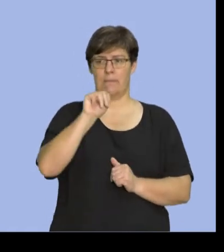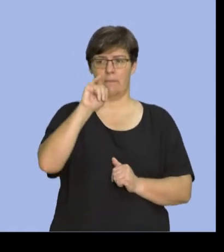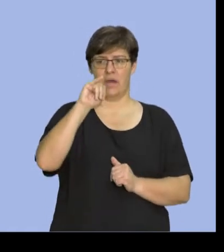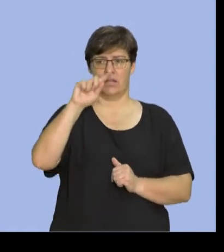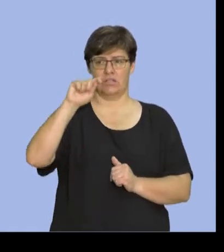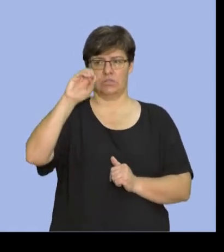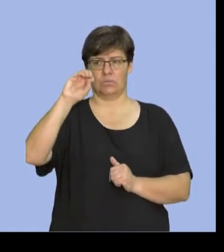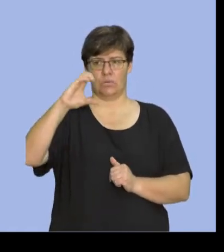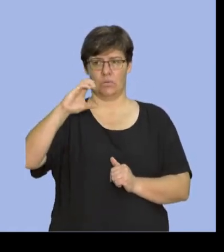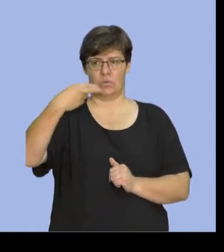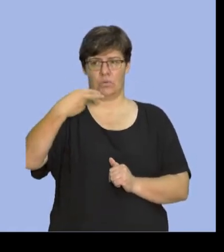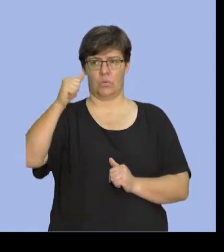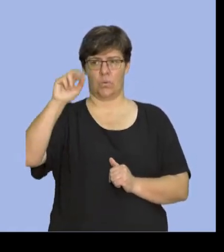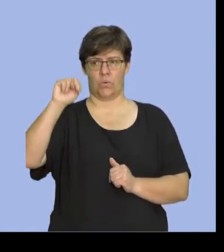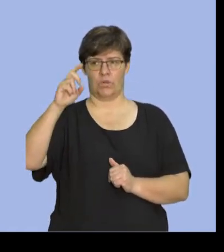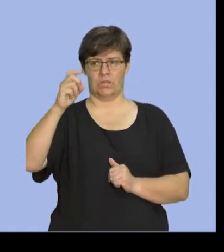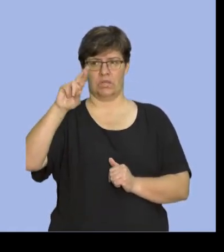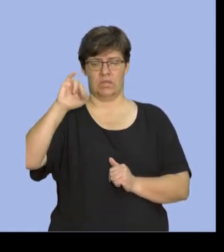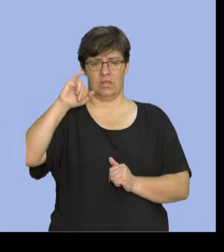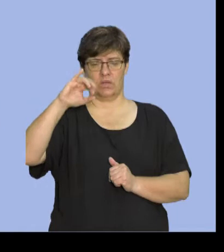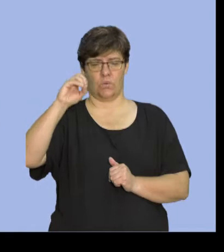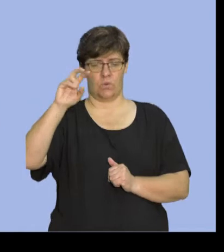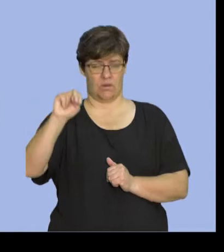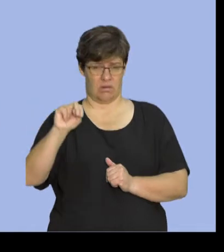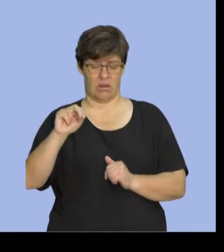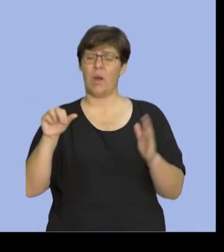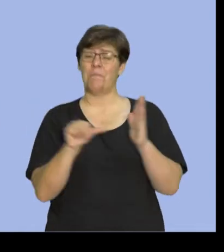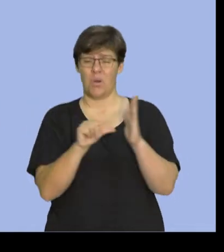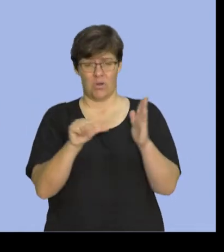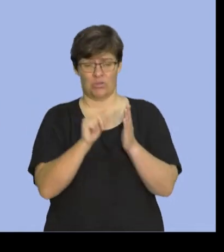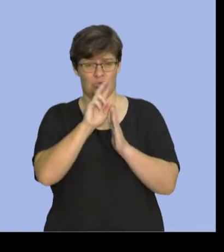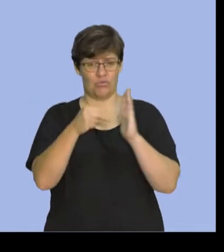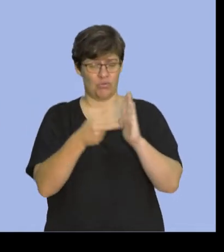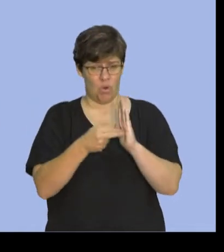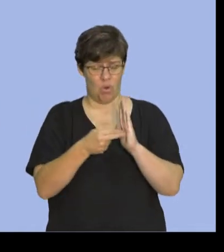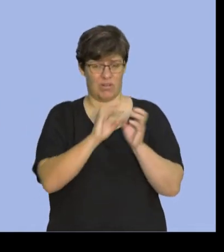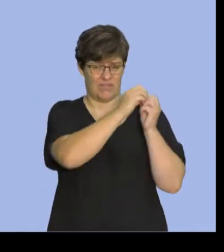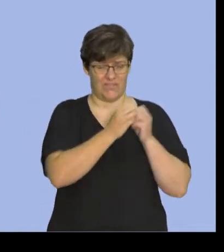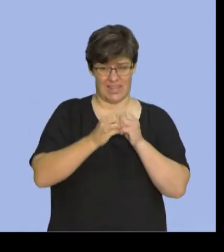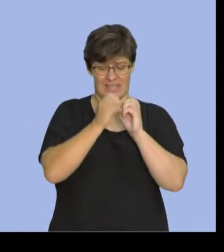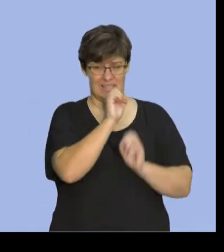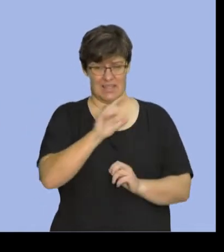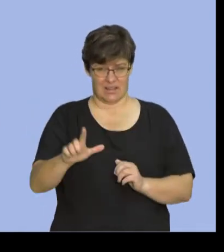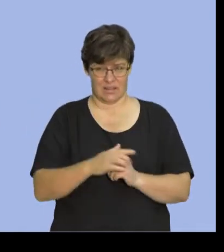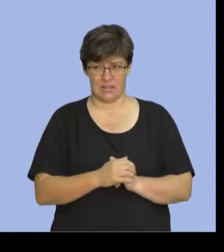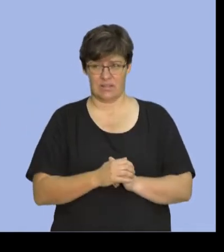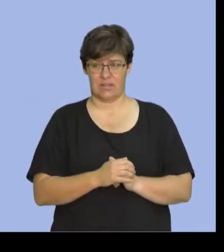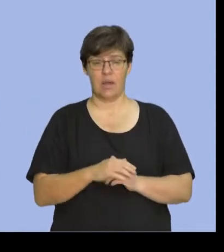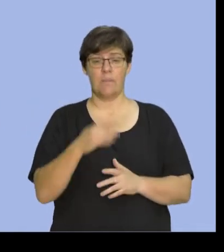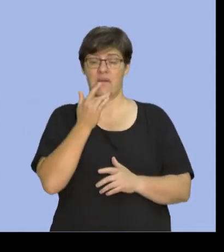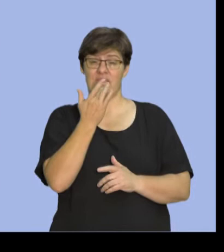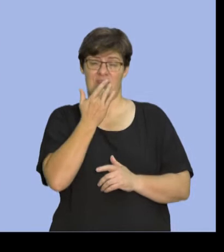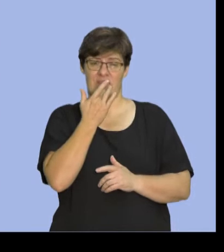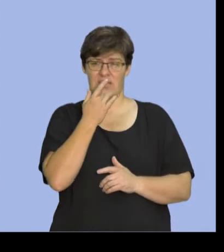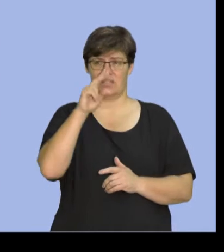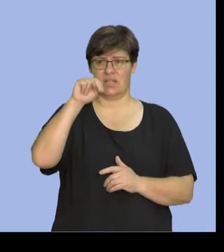as an important organelle which plays a significant role in cellular respiration. One of my favorite